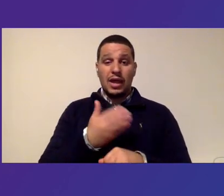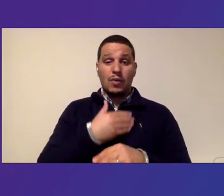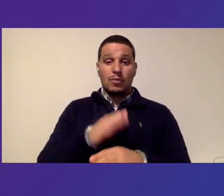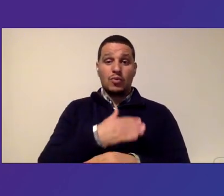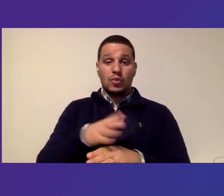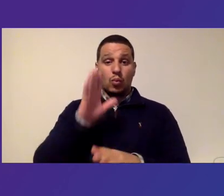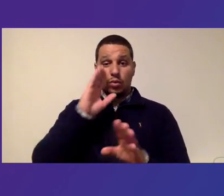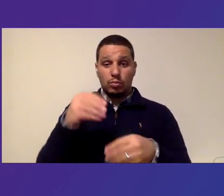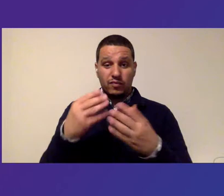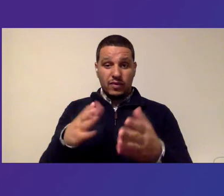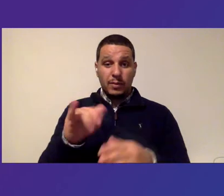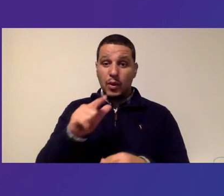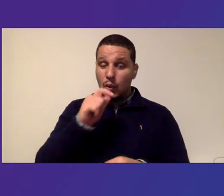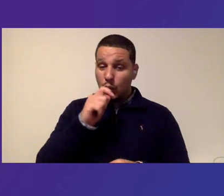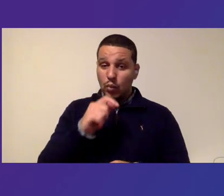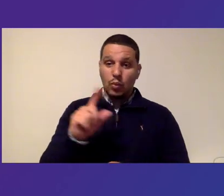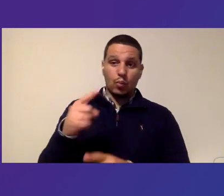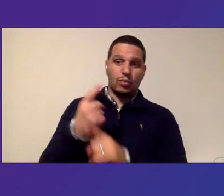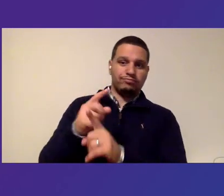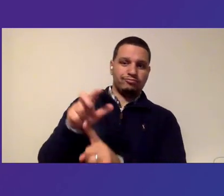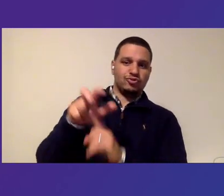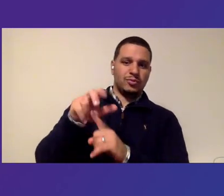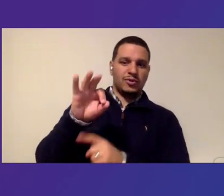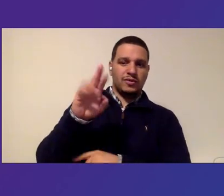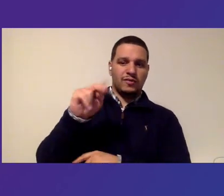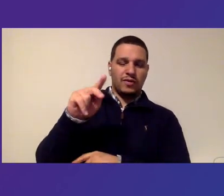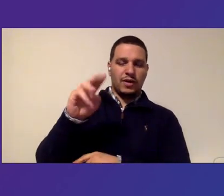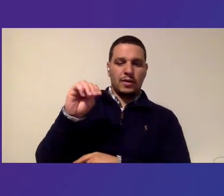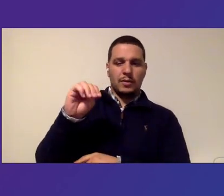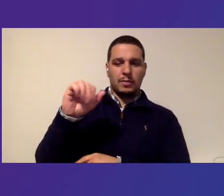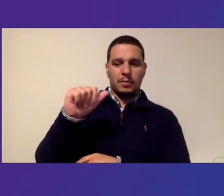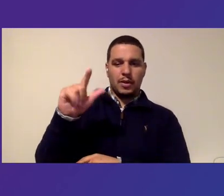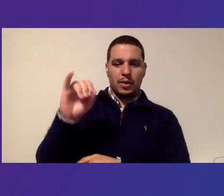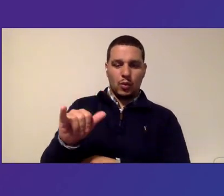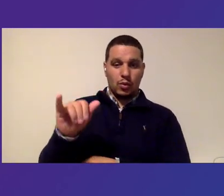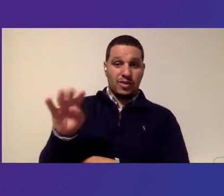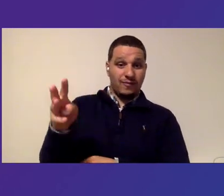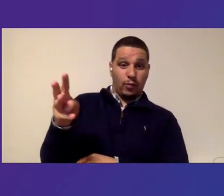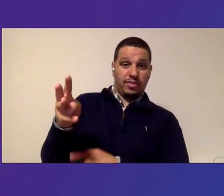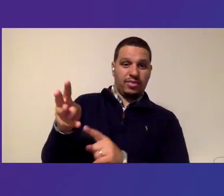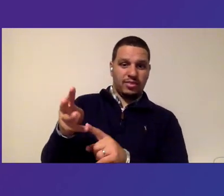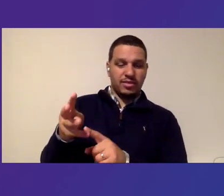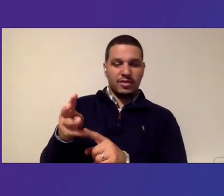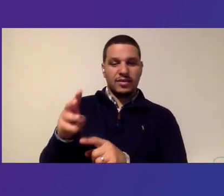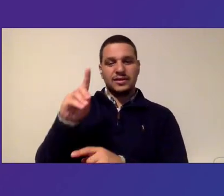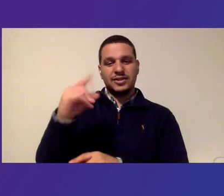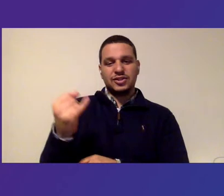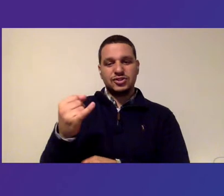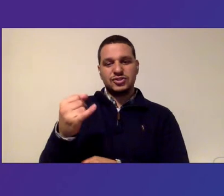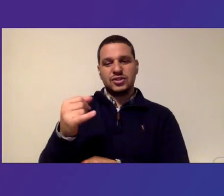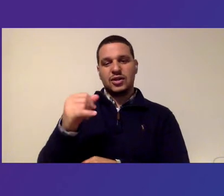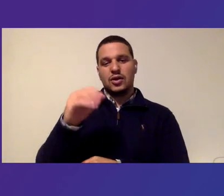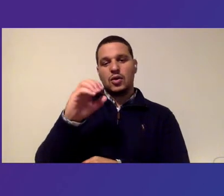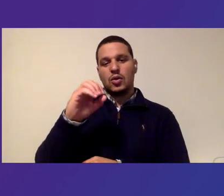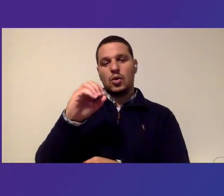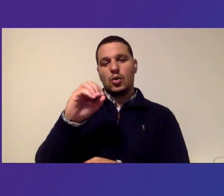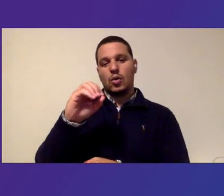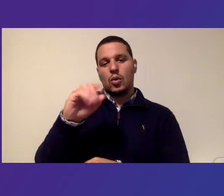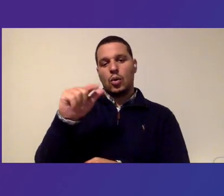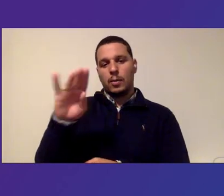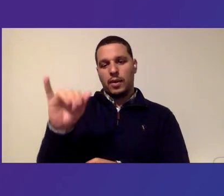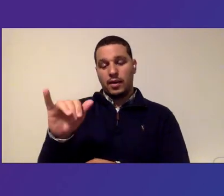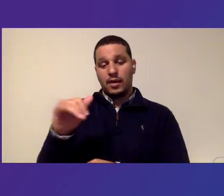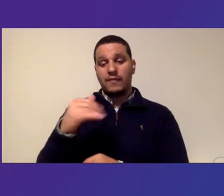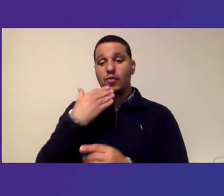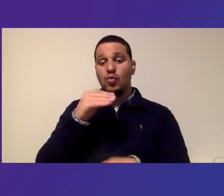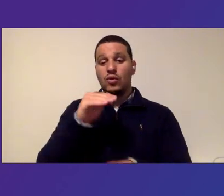be provided by the one and only Frank Malloy IV, also known as DJ Olobe. So have a good